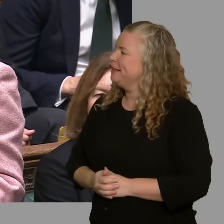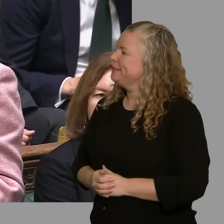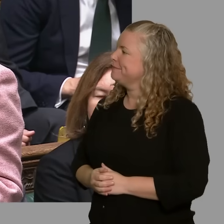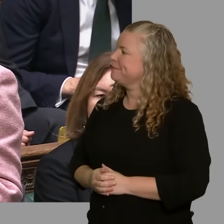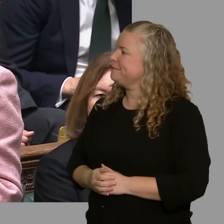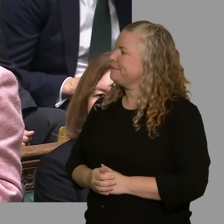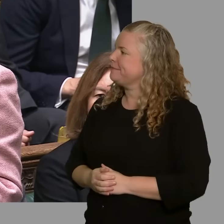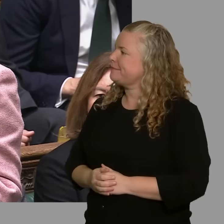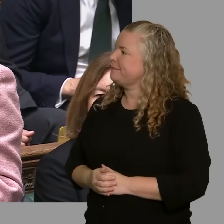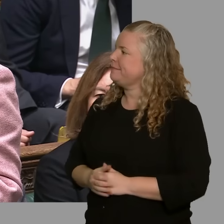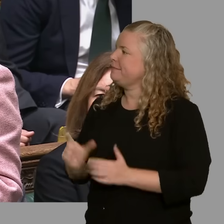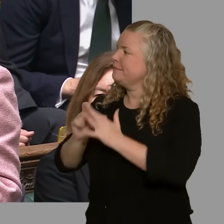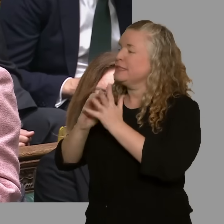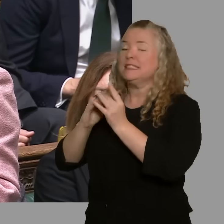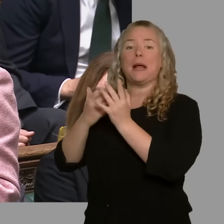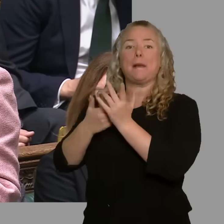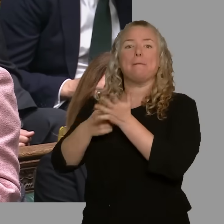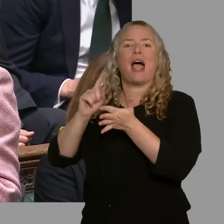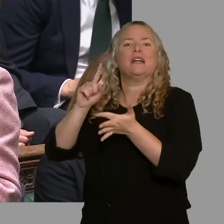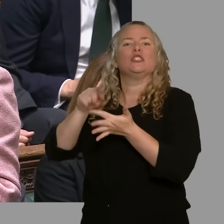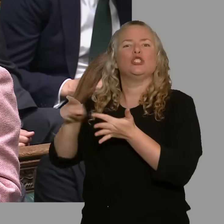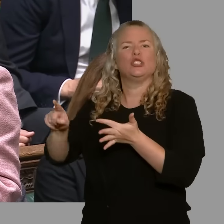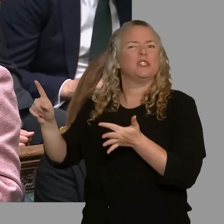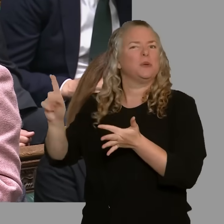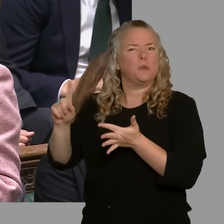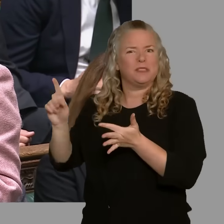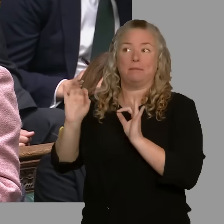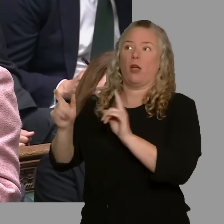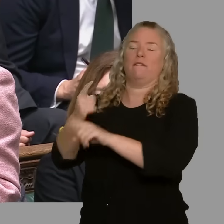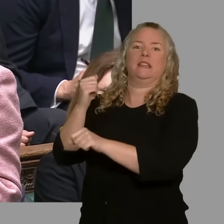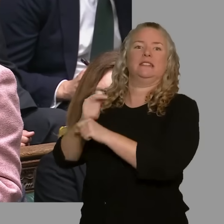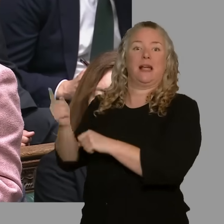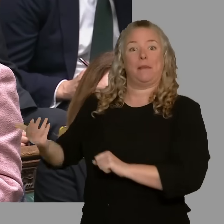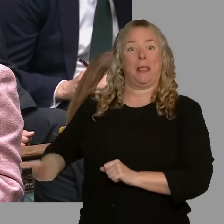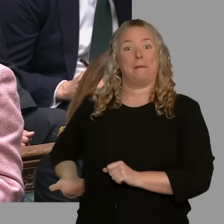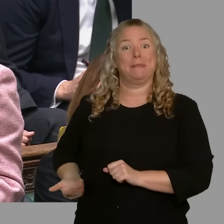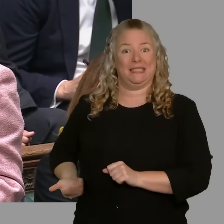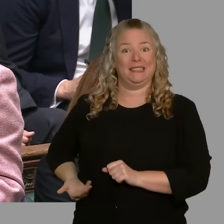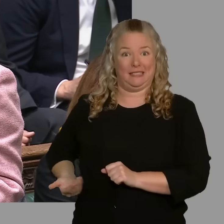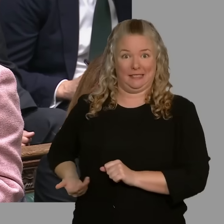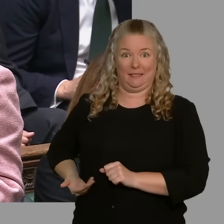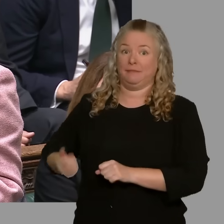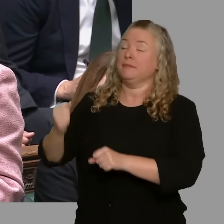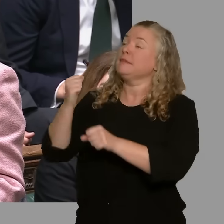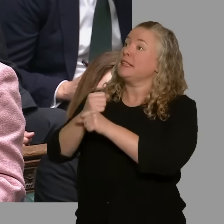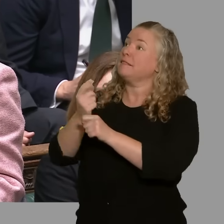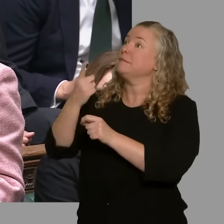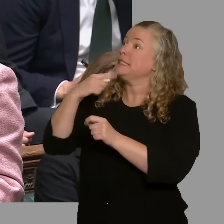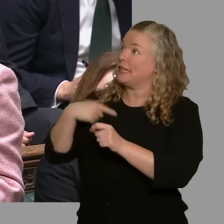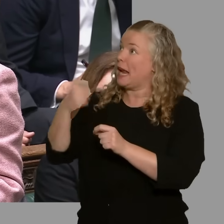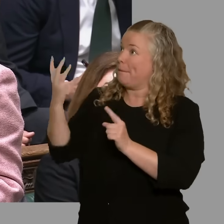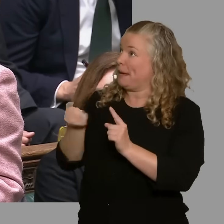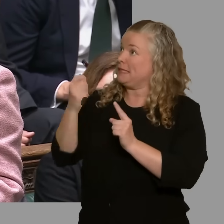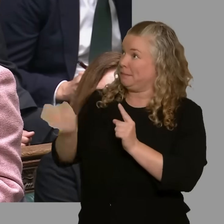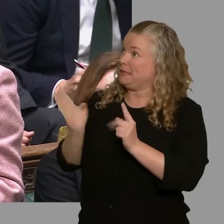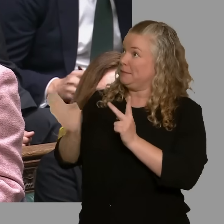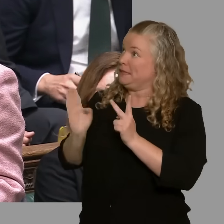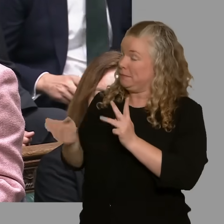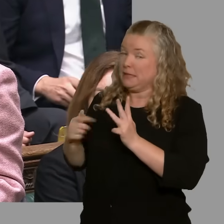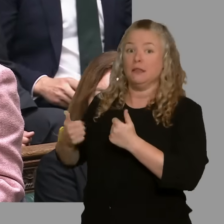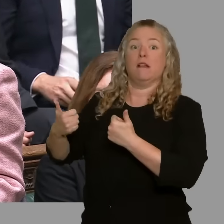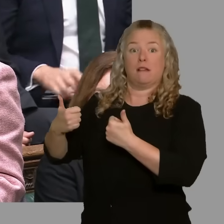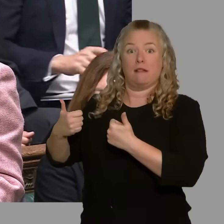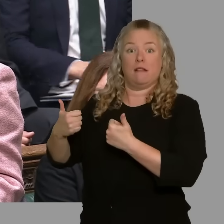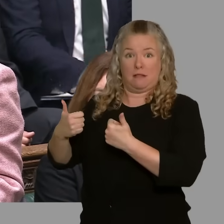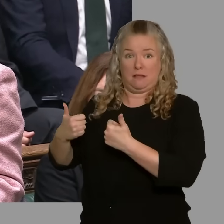each earn less than £30,000 a year. Yet the business will pay the government over £36,000 for